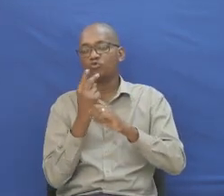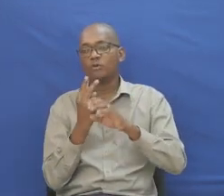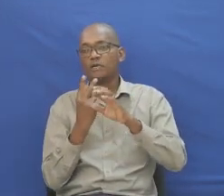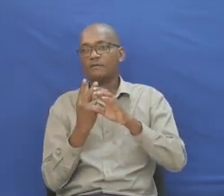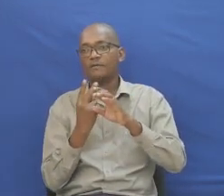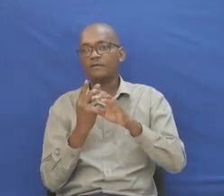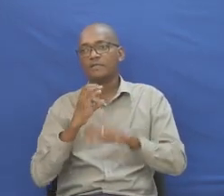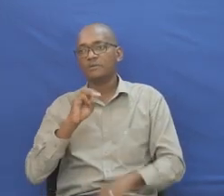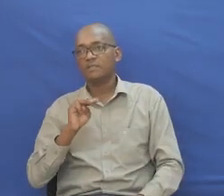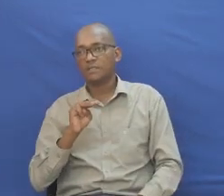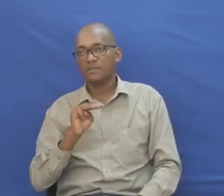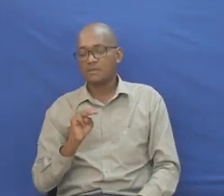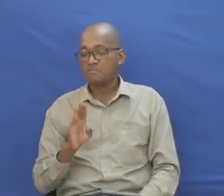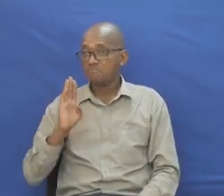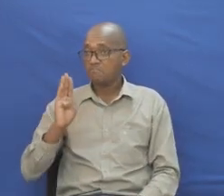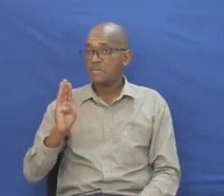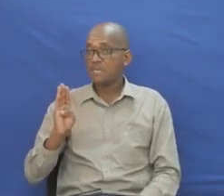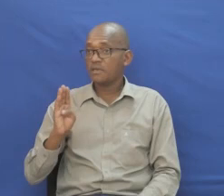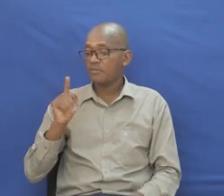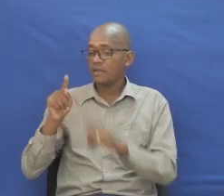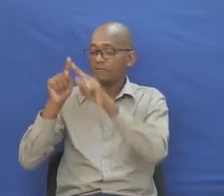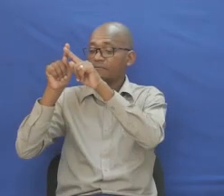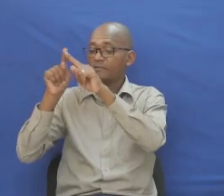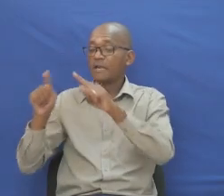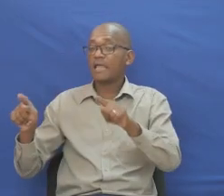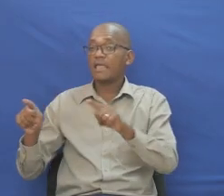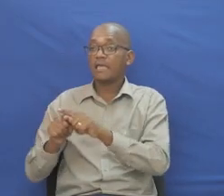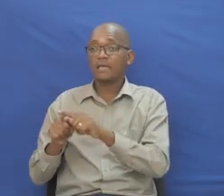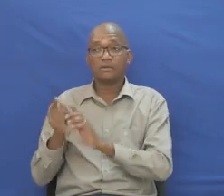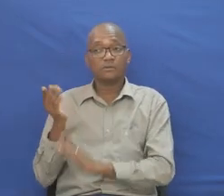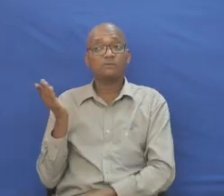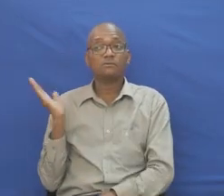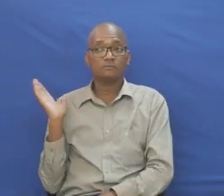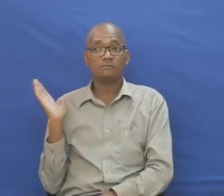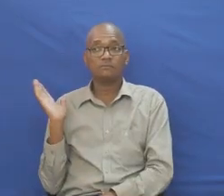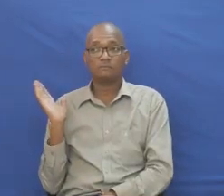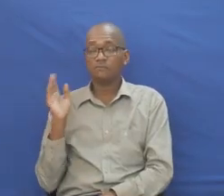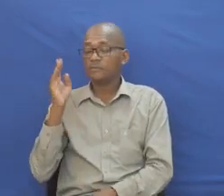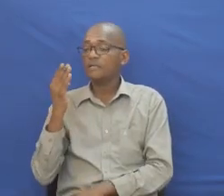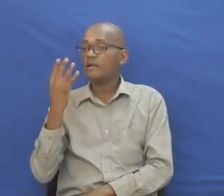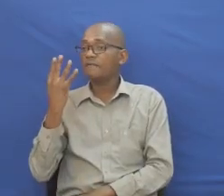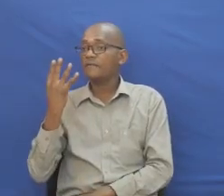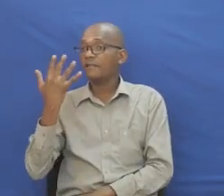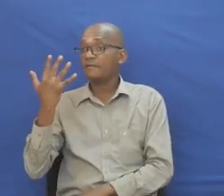you have your triangle, this one. Here you have 45.